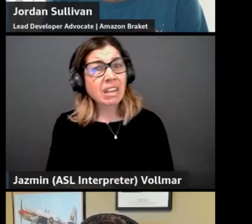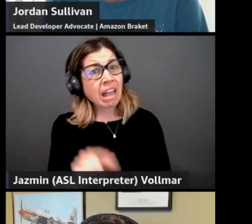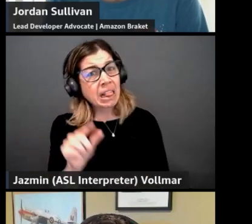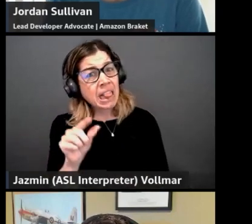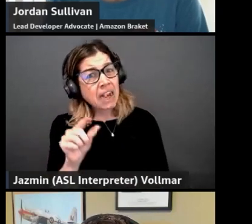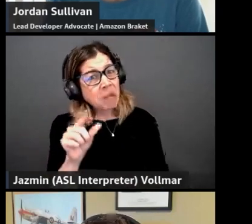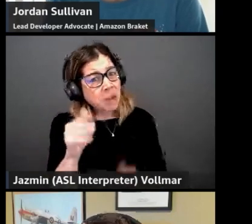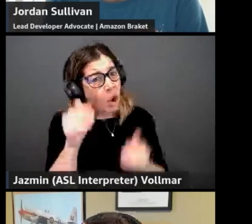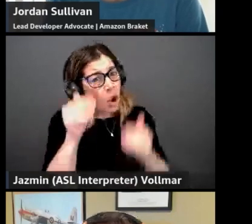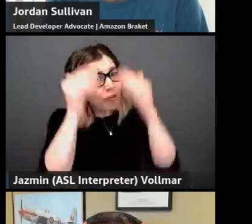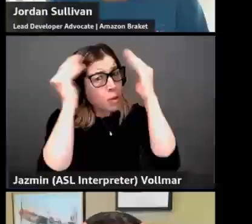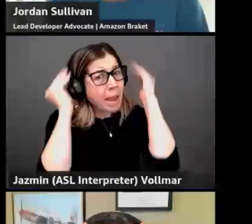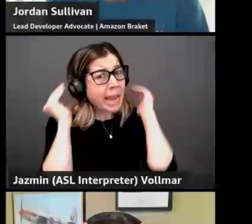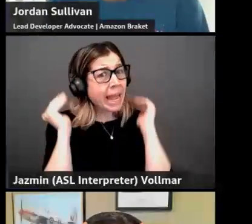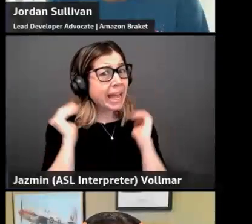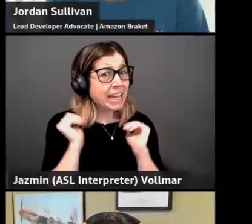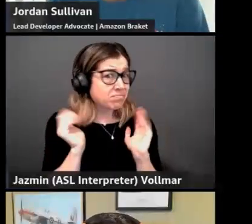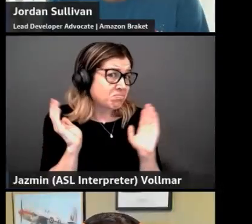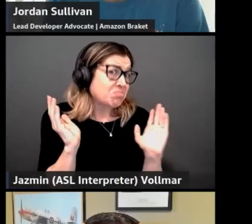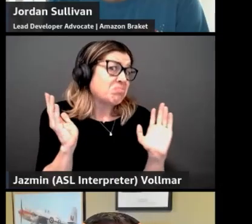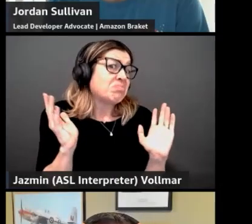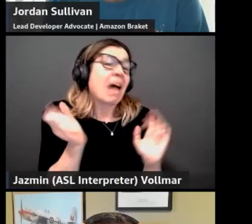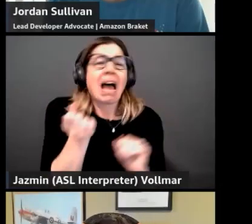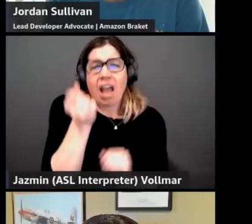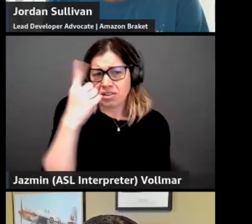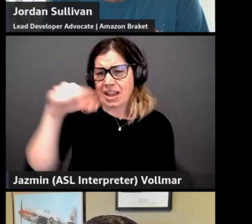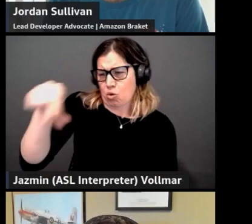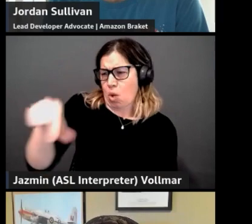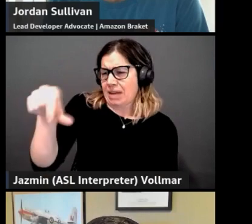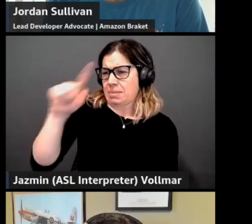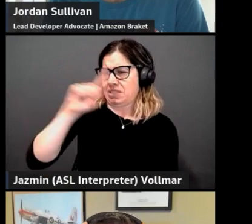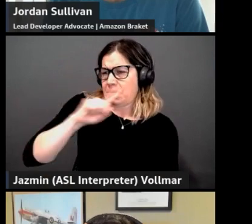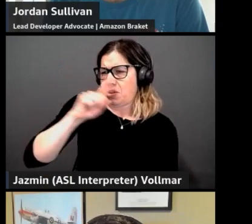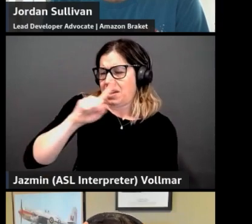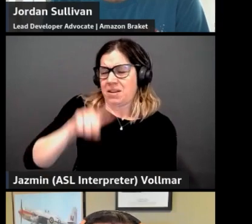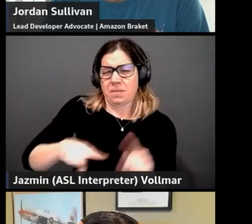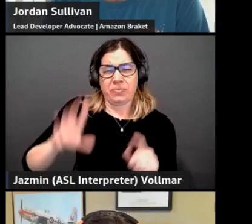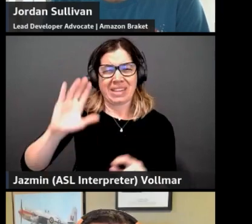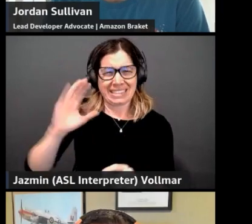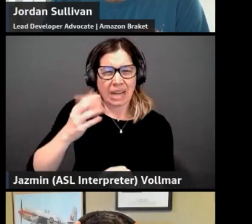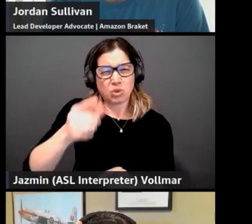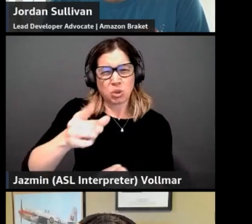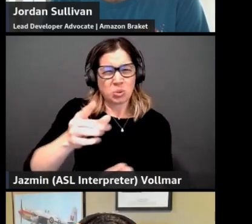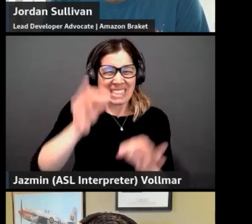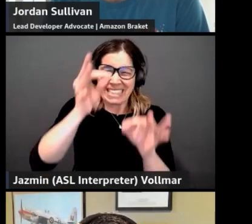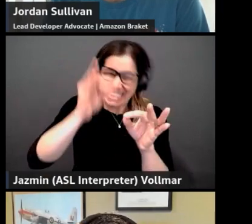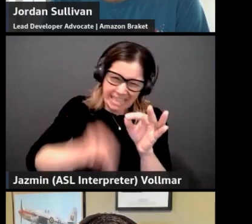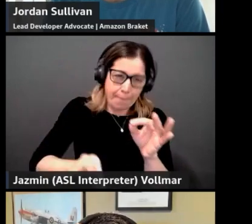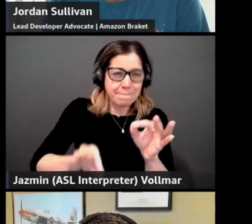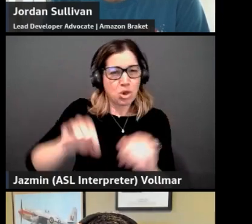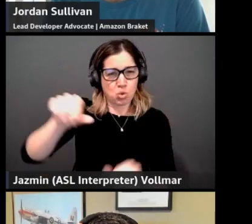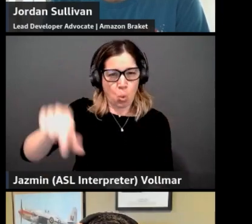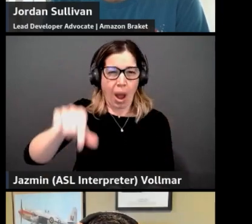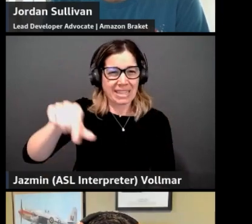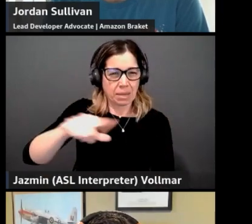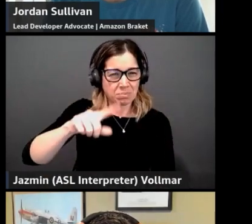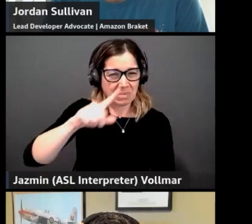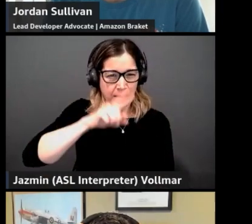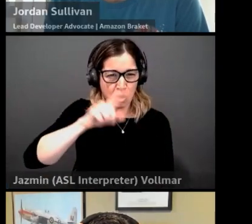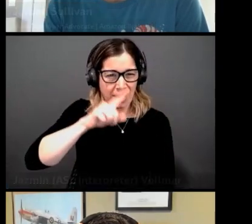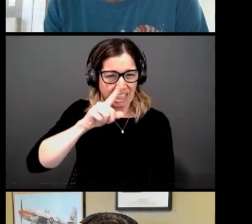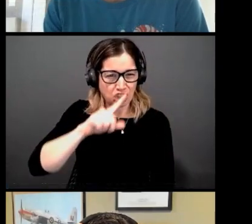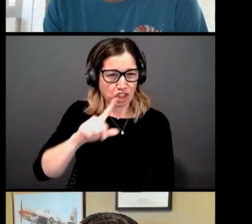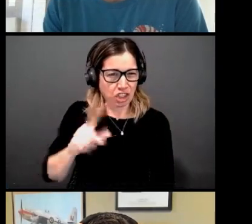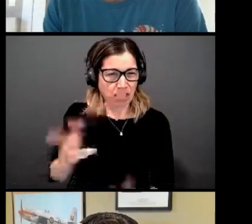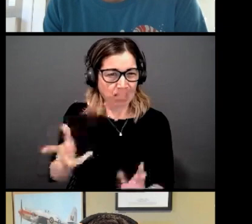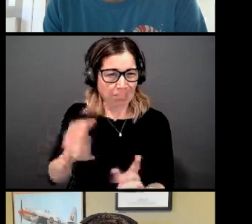head. I'm not going to lie. I understand the quantum simulation, but it sounds like you're just doing a simple quantum simulation. It is kind